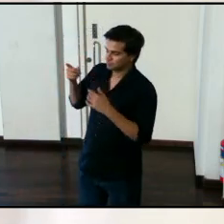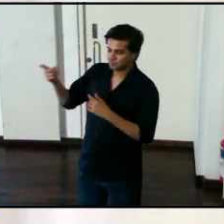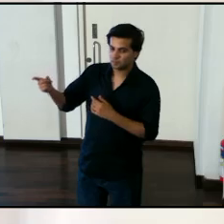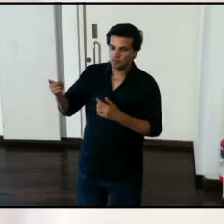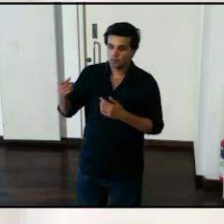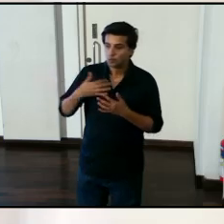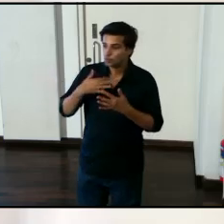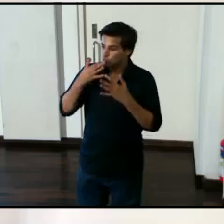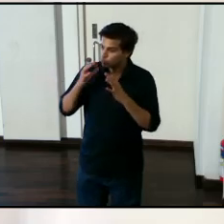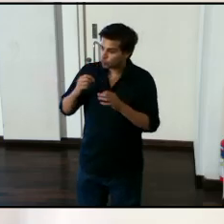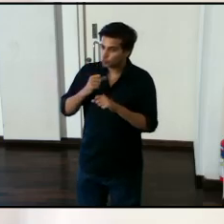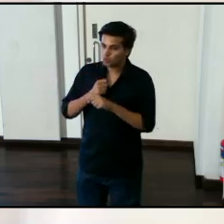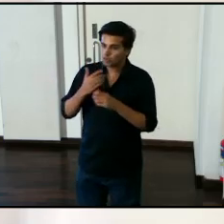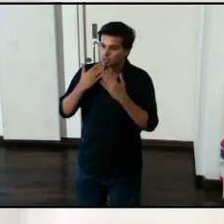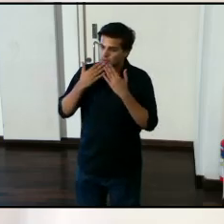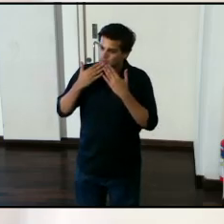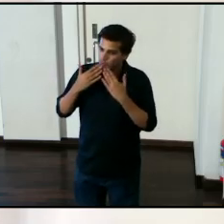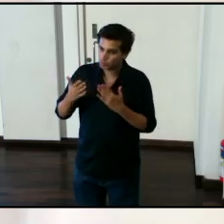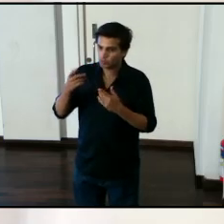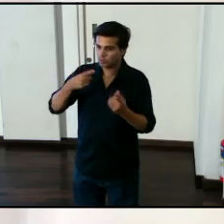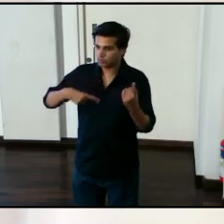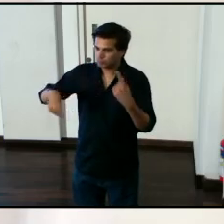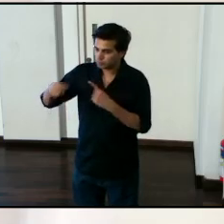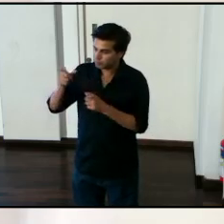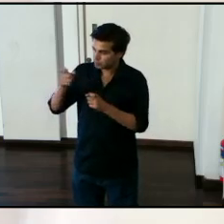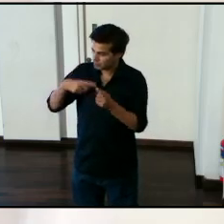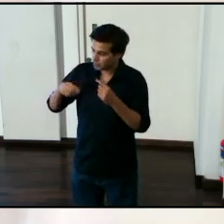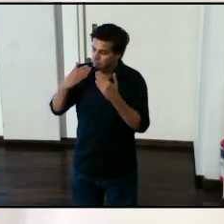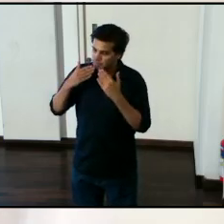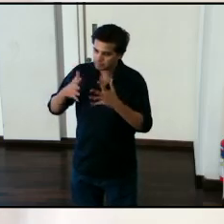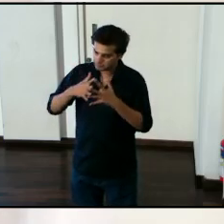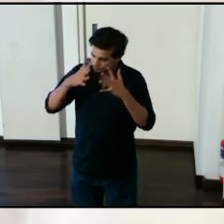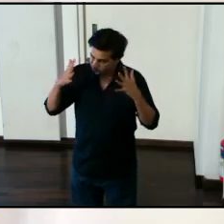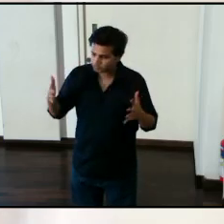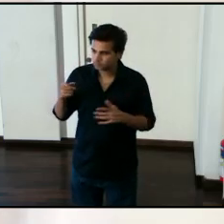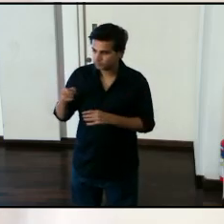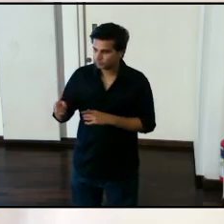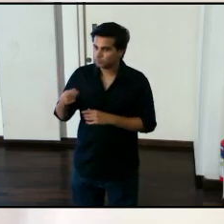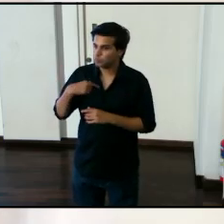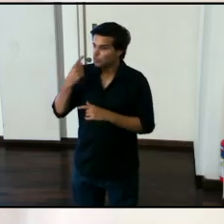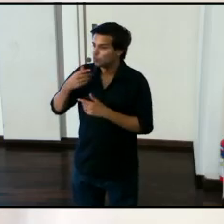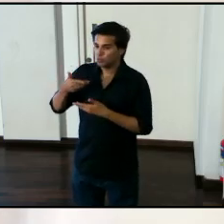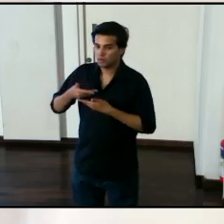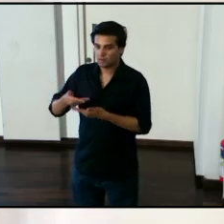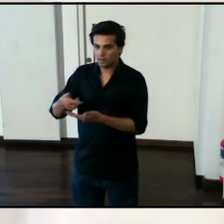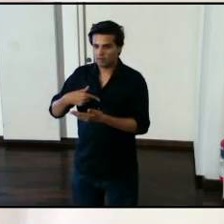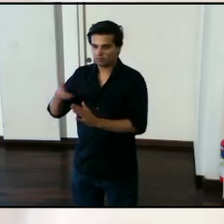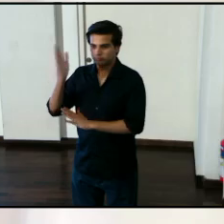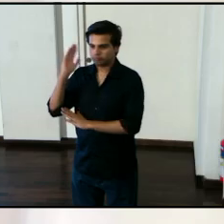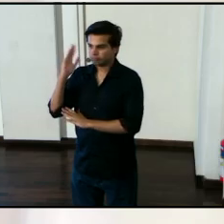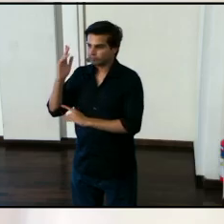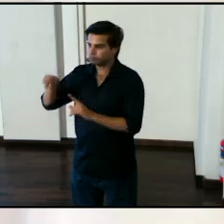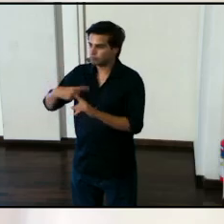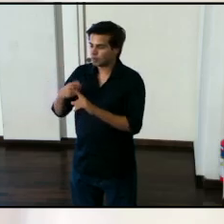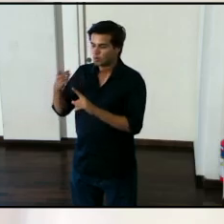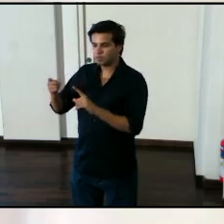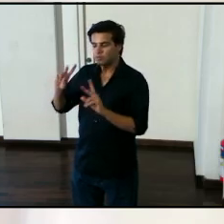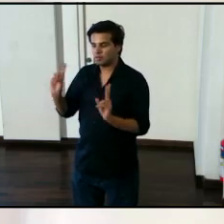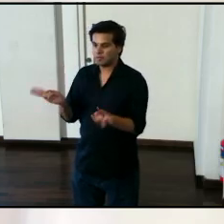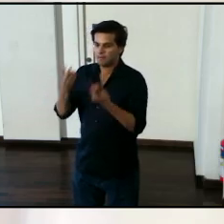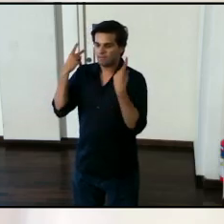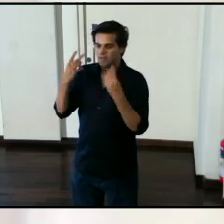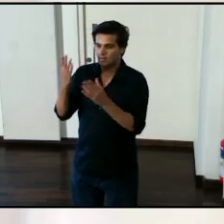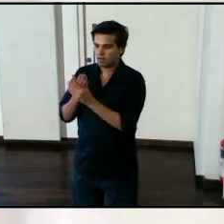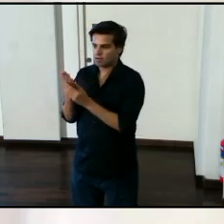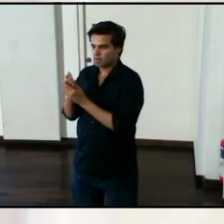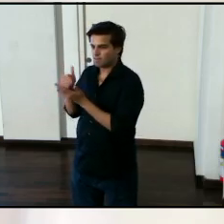Much gratitude to Mehreen and Brian, who invited me to speak on this extraordinary archive